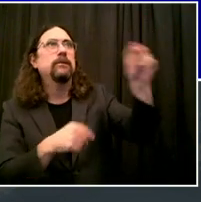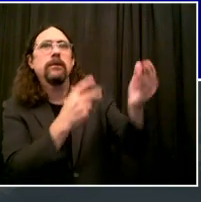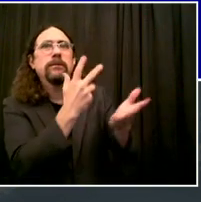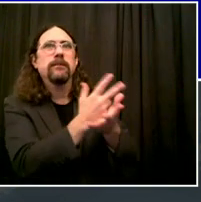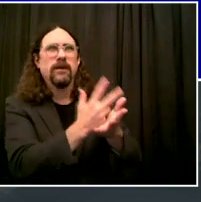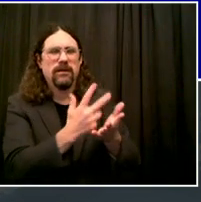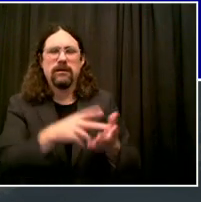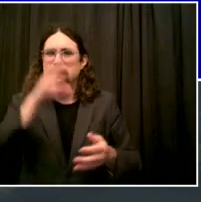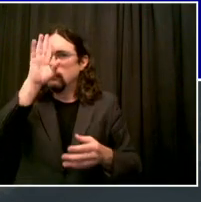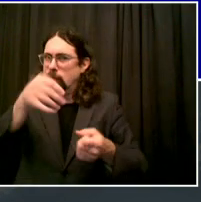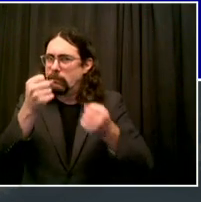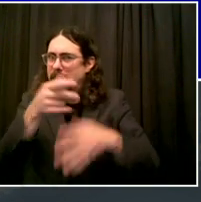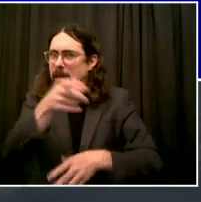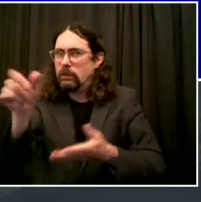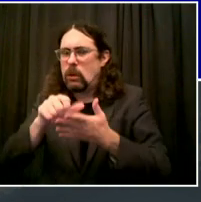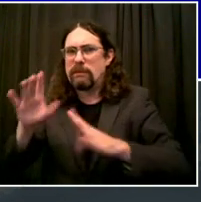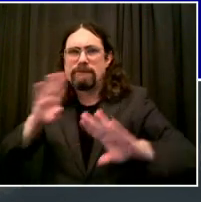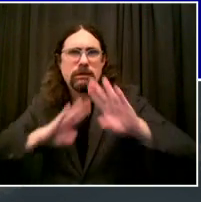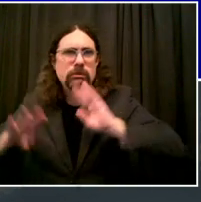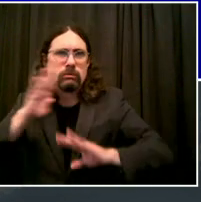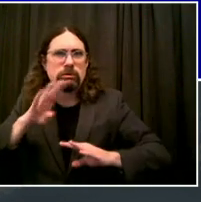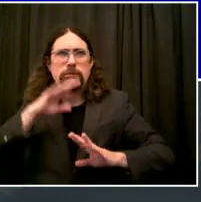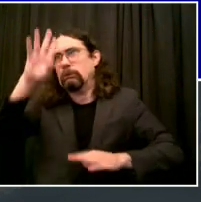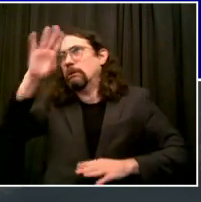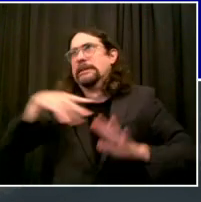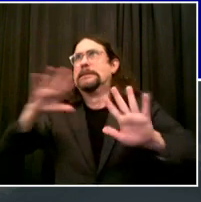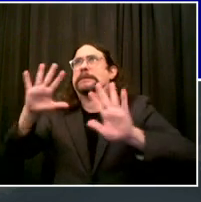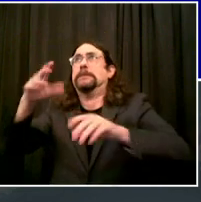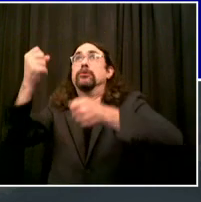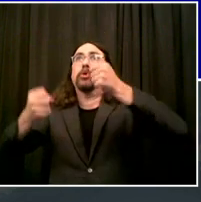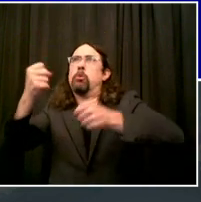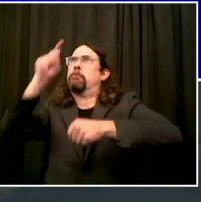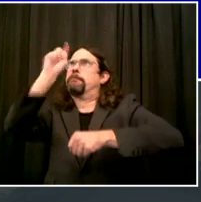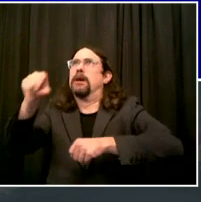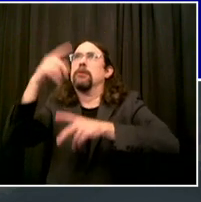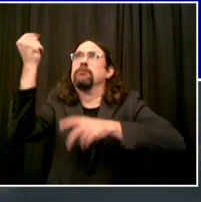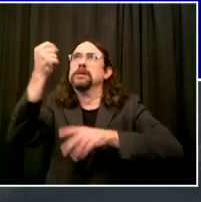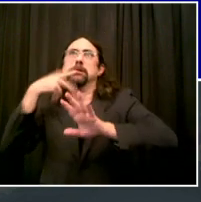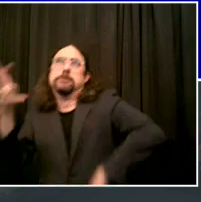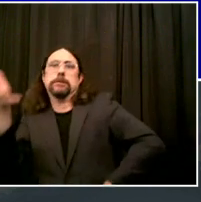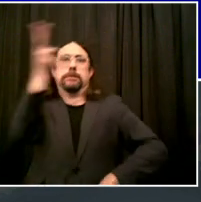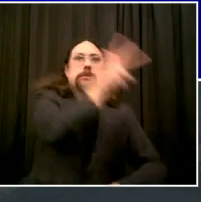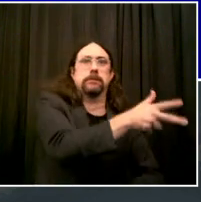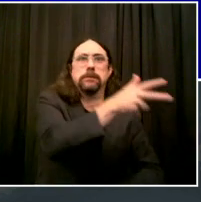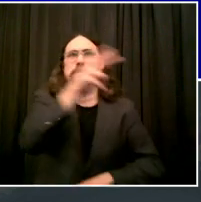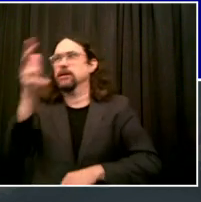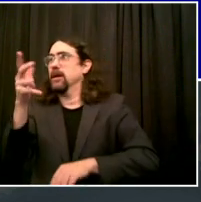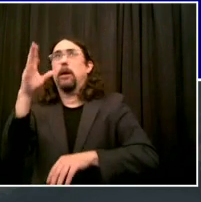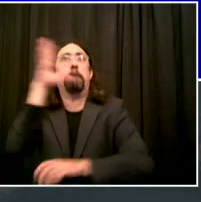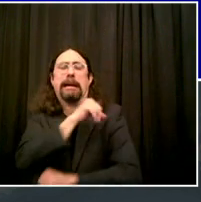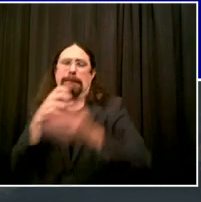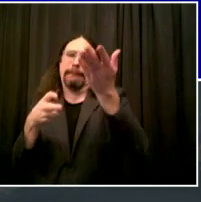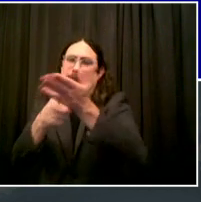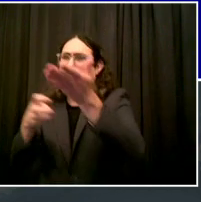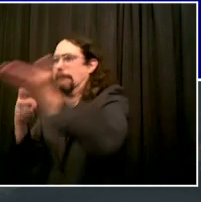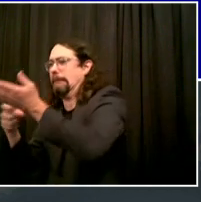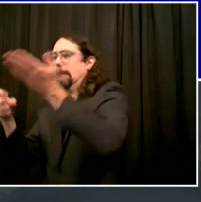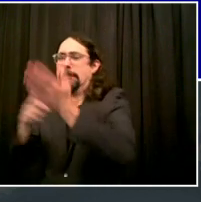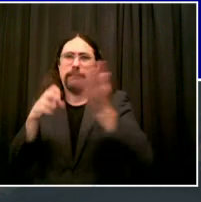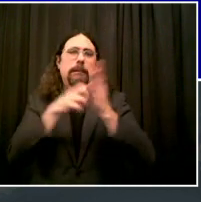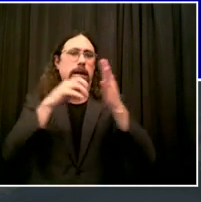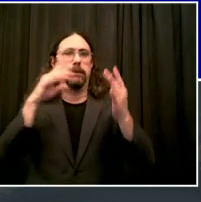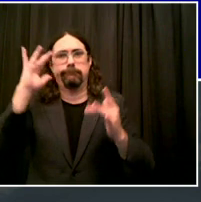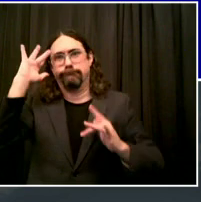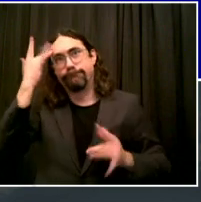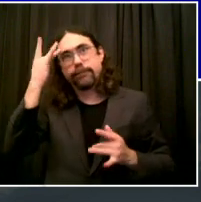it doesn't have to be this way. So we're rethinking alternate side parking. And I want to thank everyone who's been